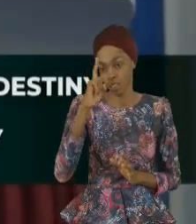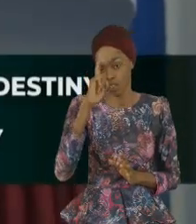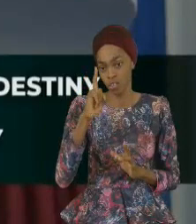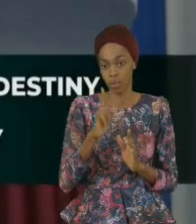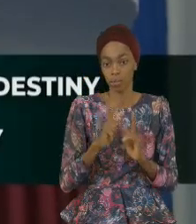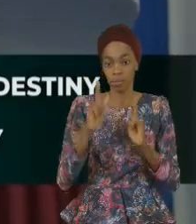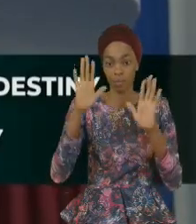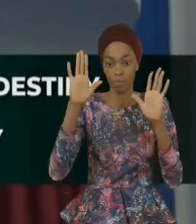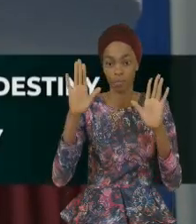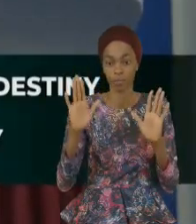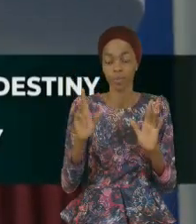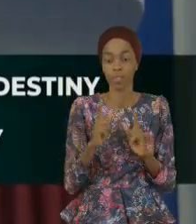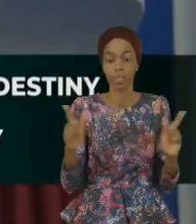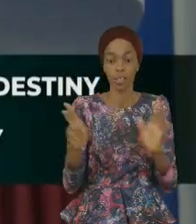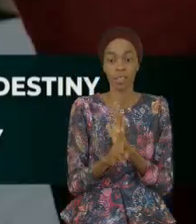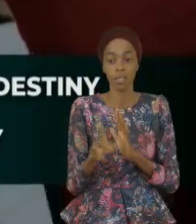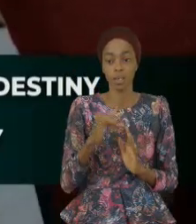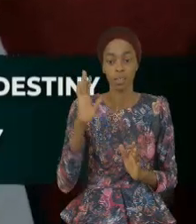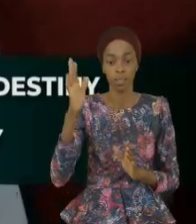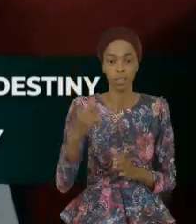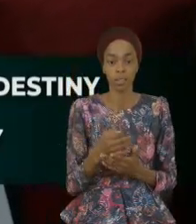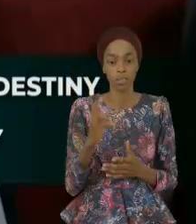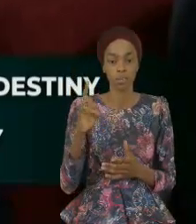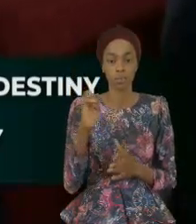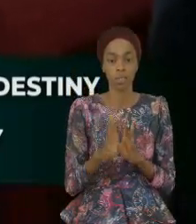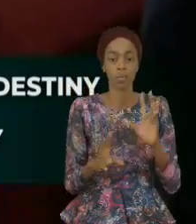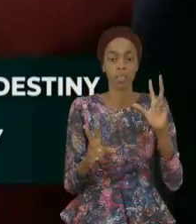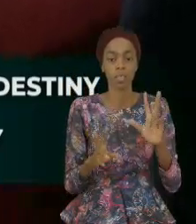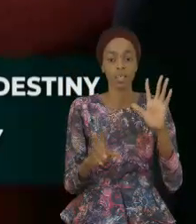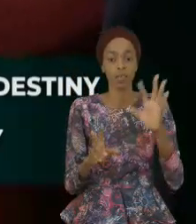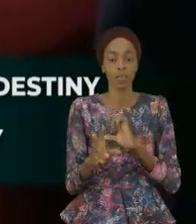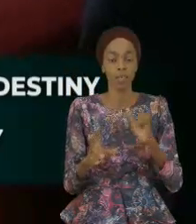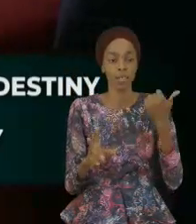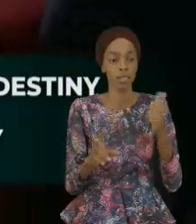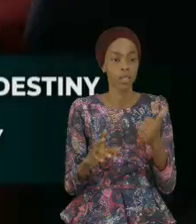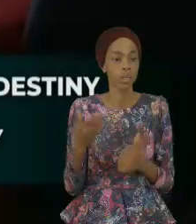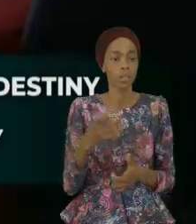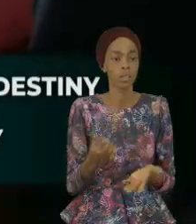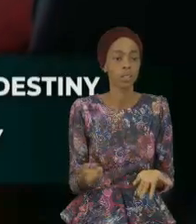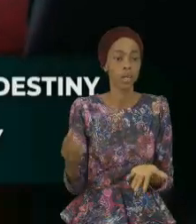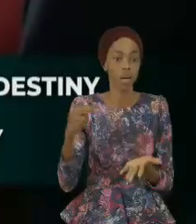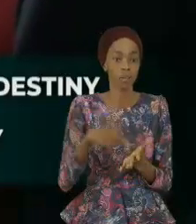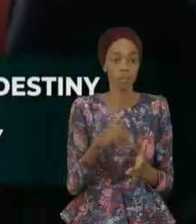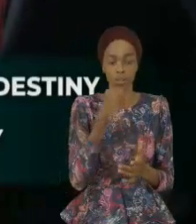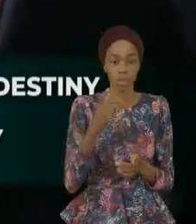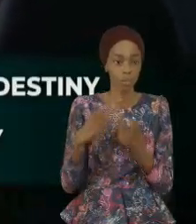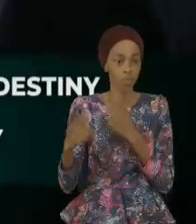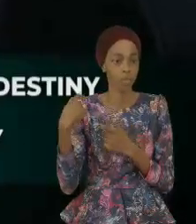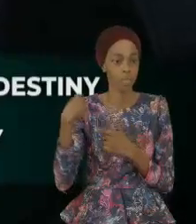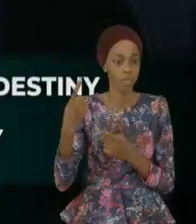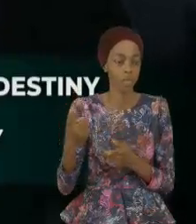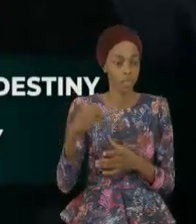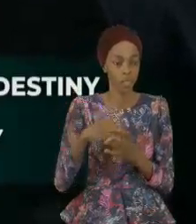there arose not a prophet since in Israel like unto